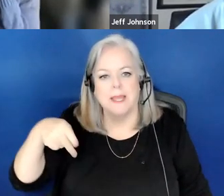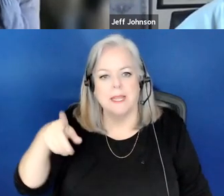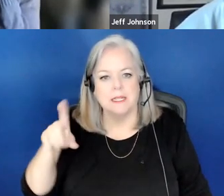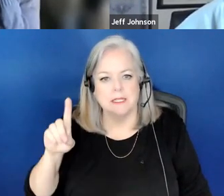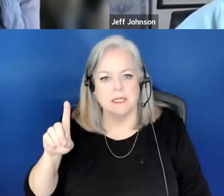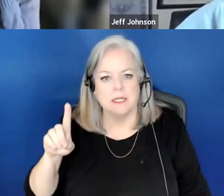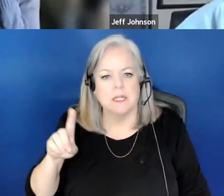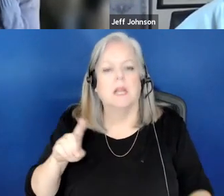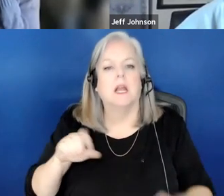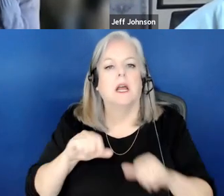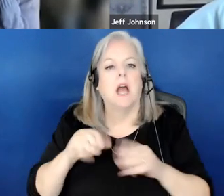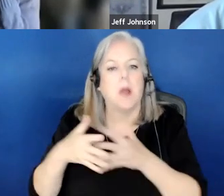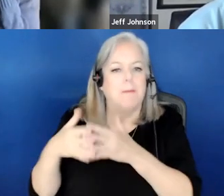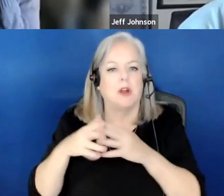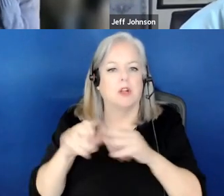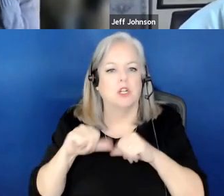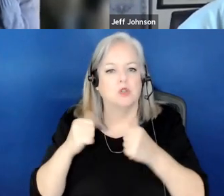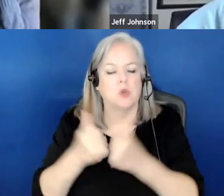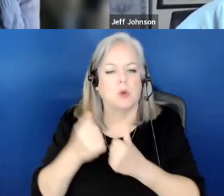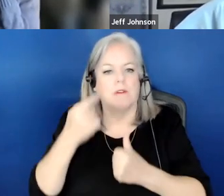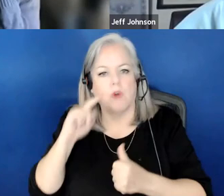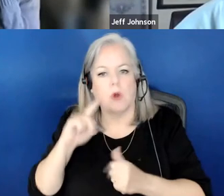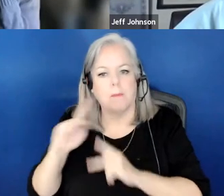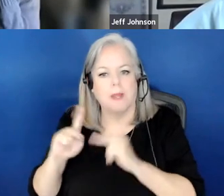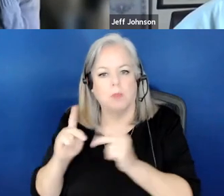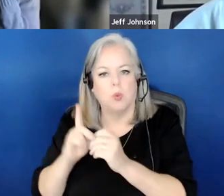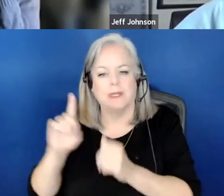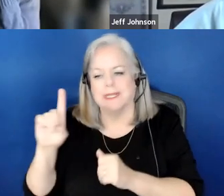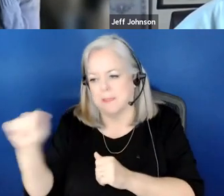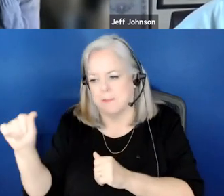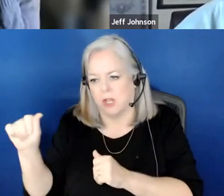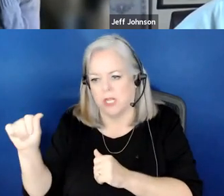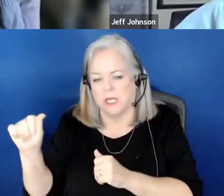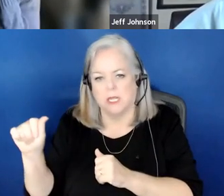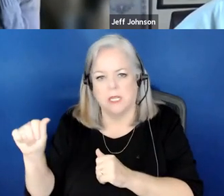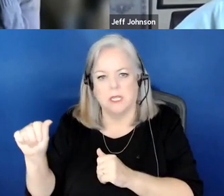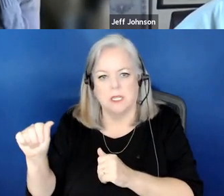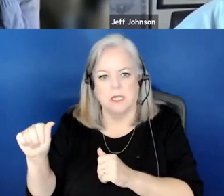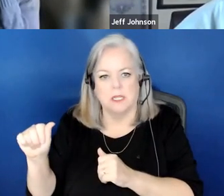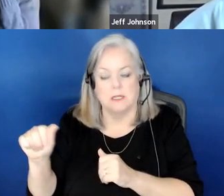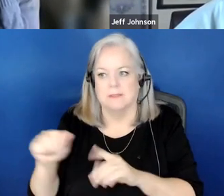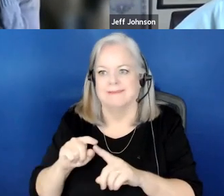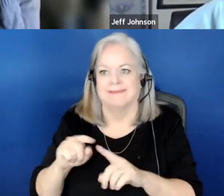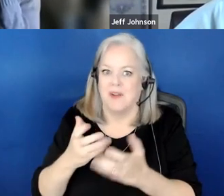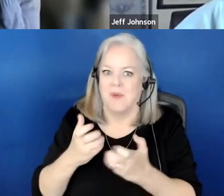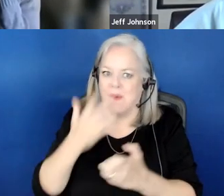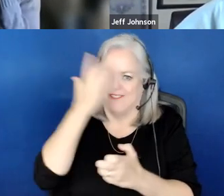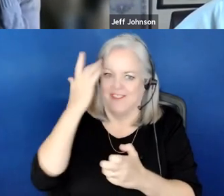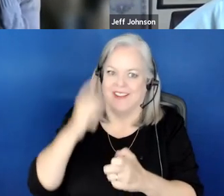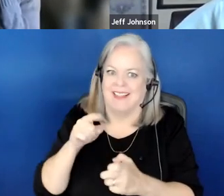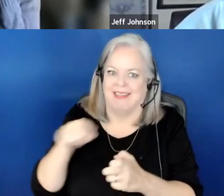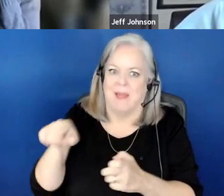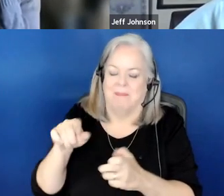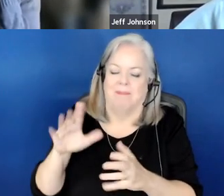Association for People with Disabilities How Can I Ever Forget Them? They're